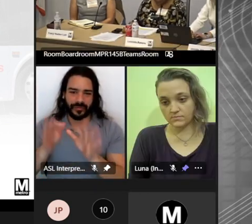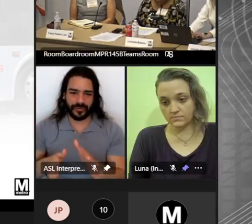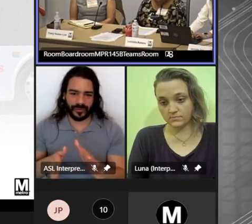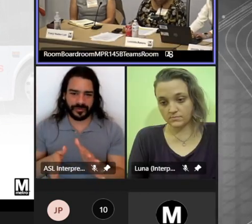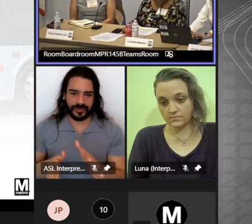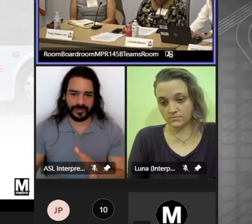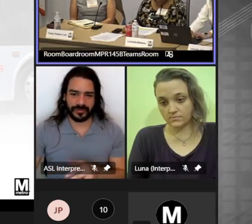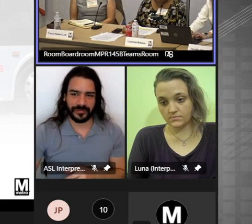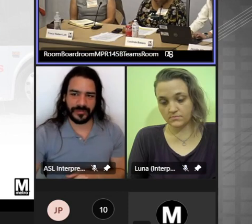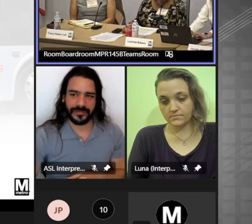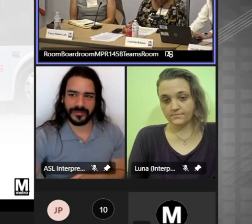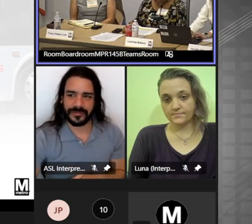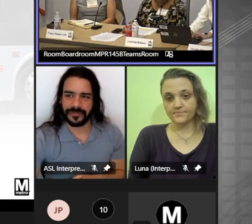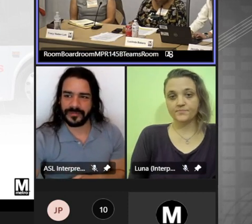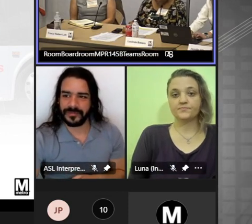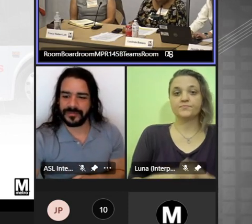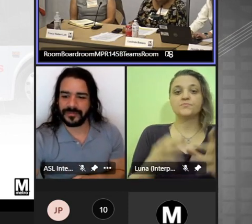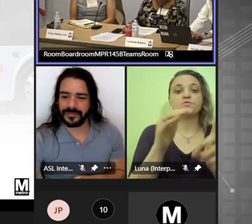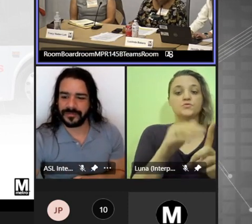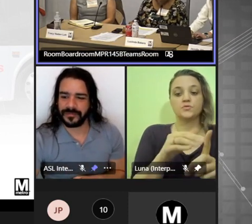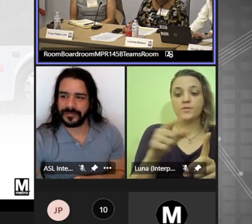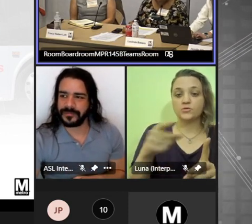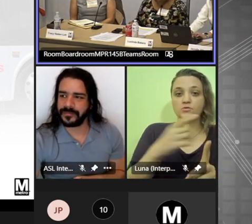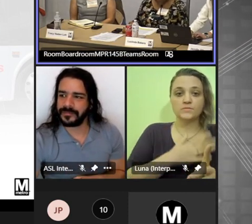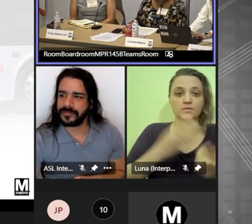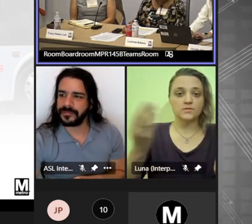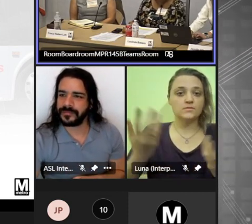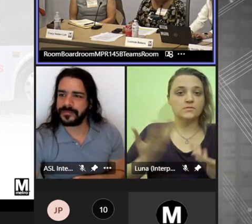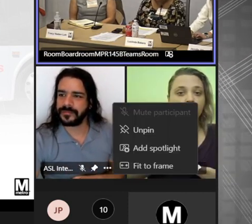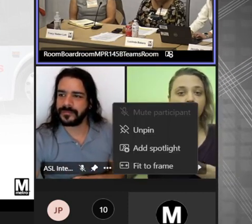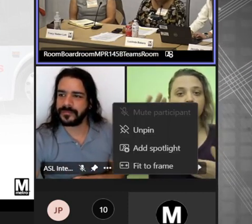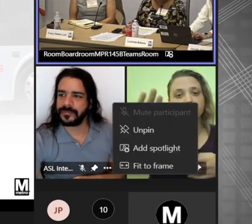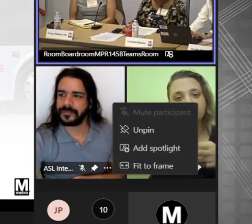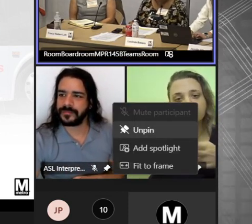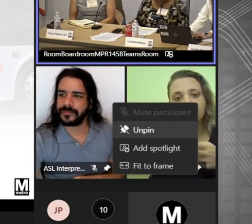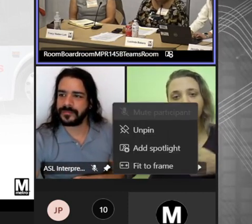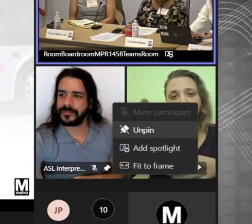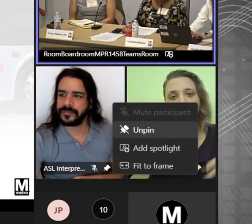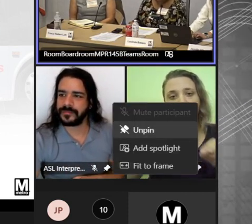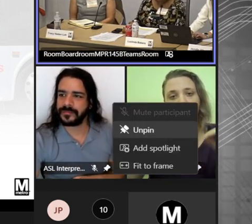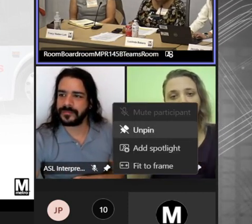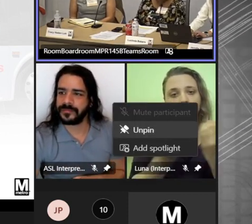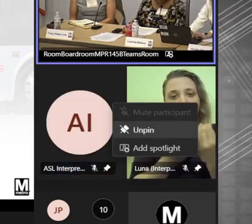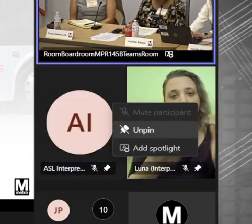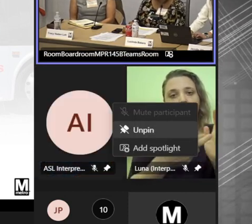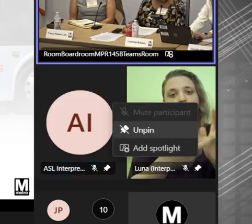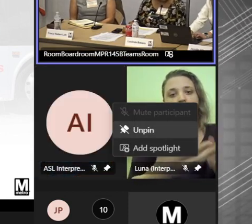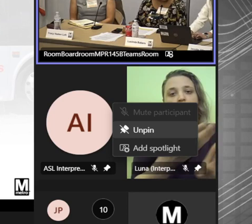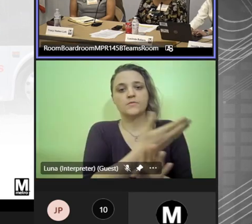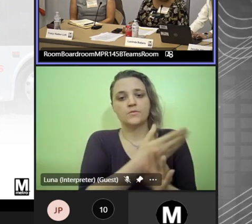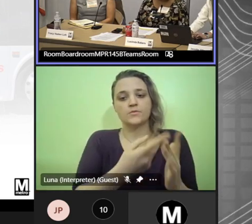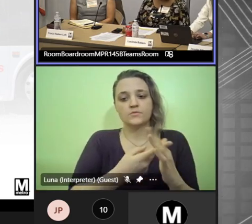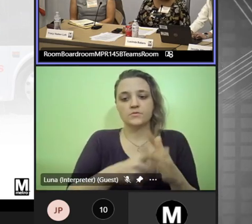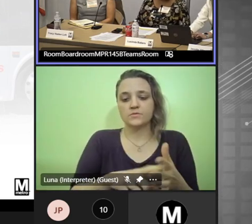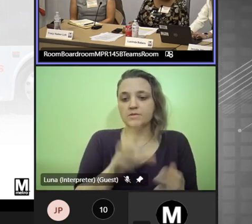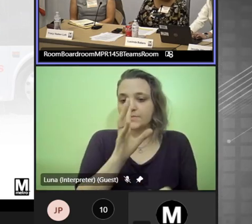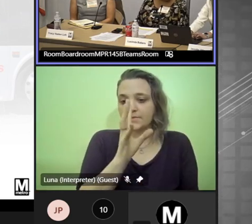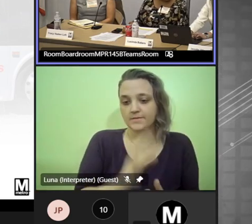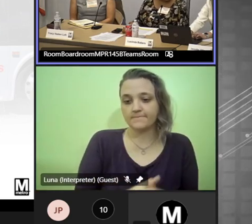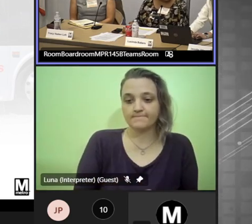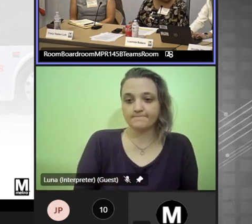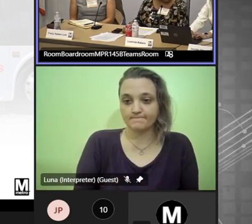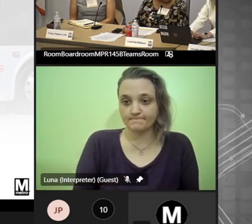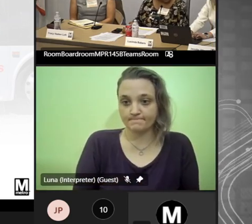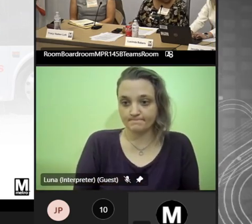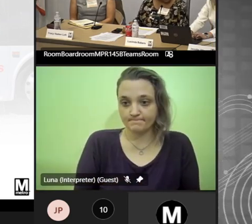witness. As a reminder, please tell us your name and any organization you represent before you